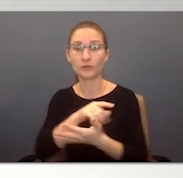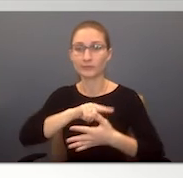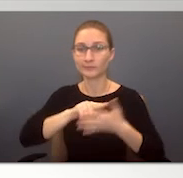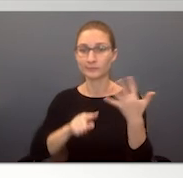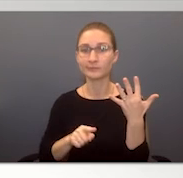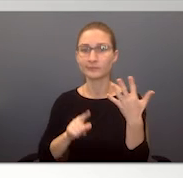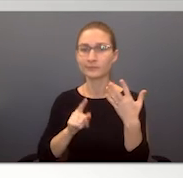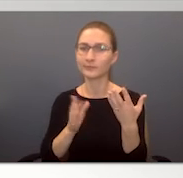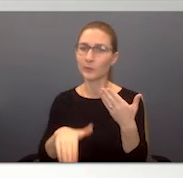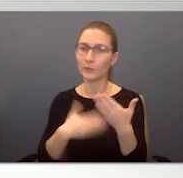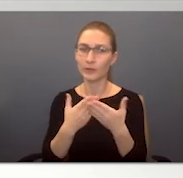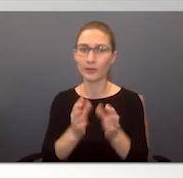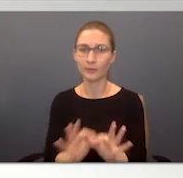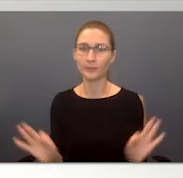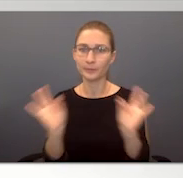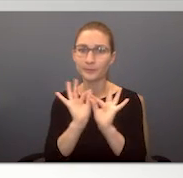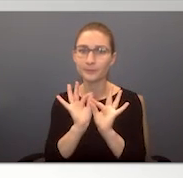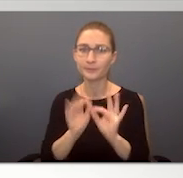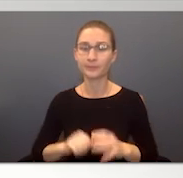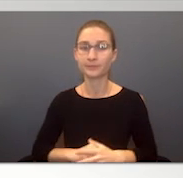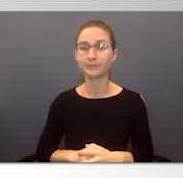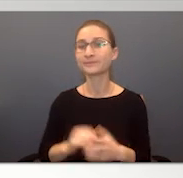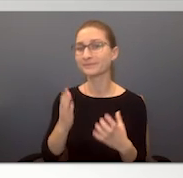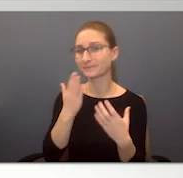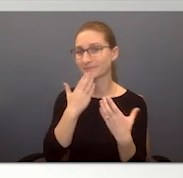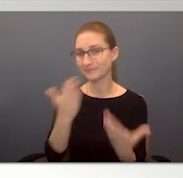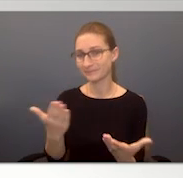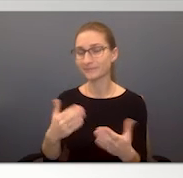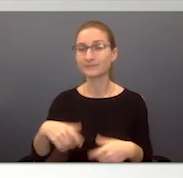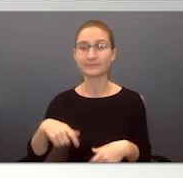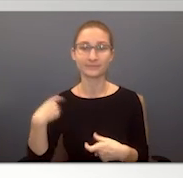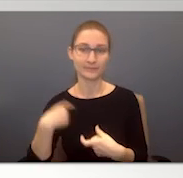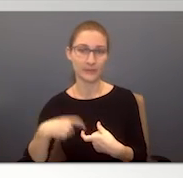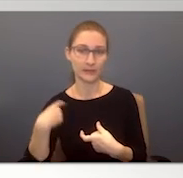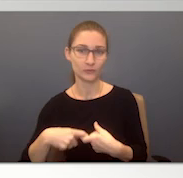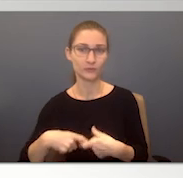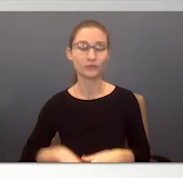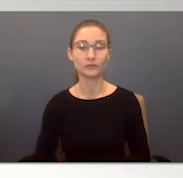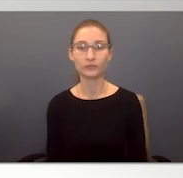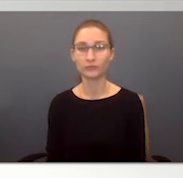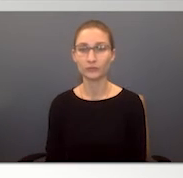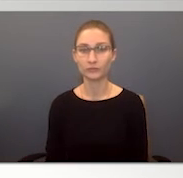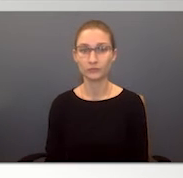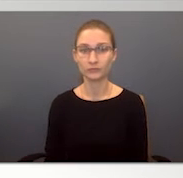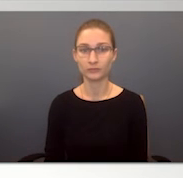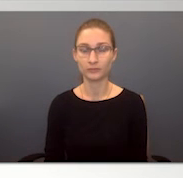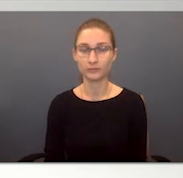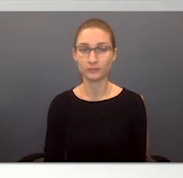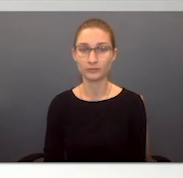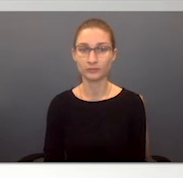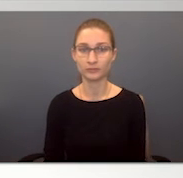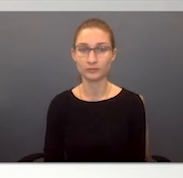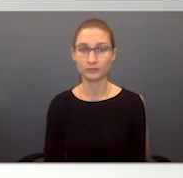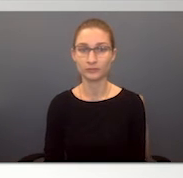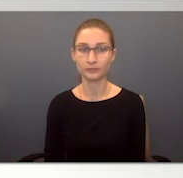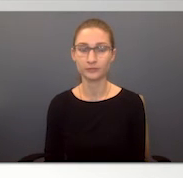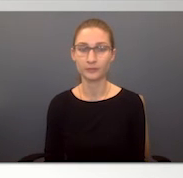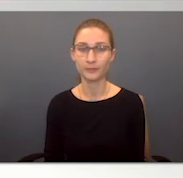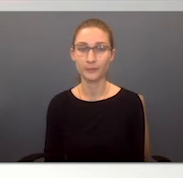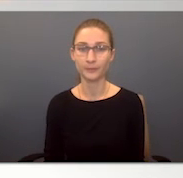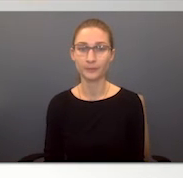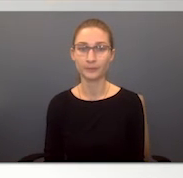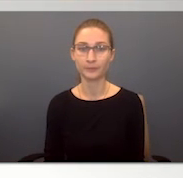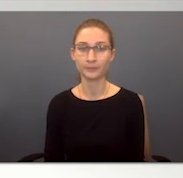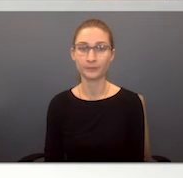paper. So those are all important things. Thank you. Provisiones del impedido,